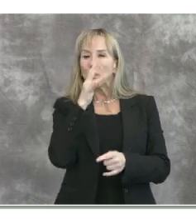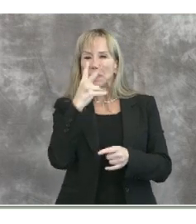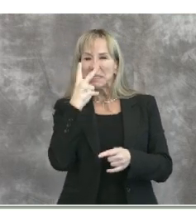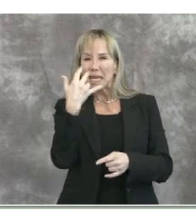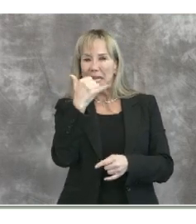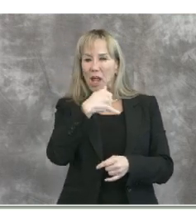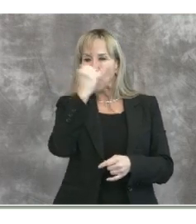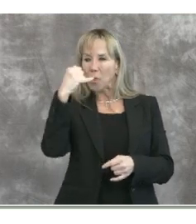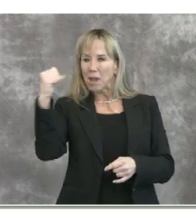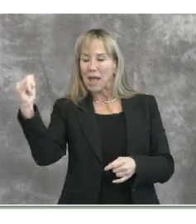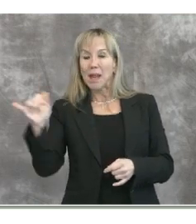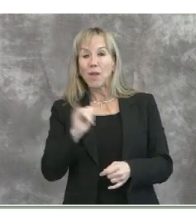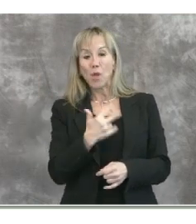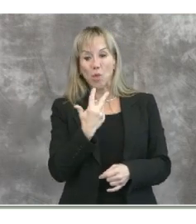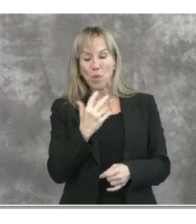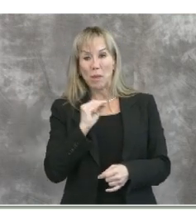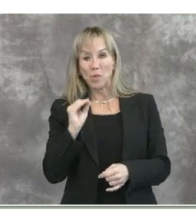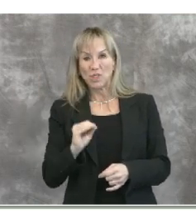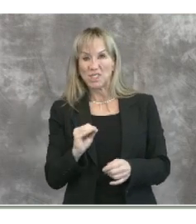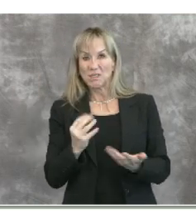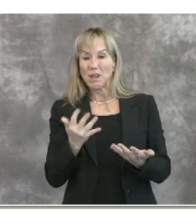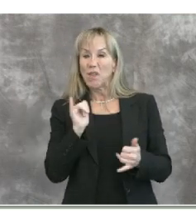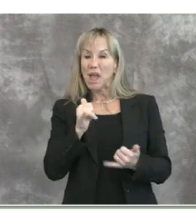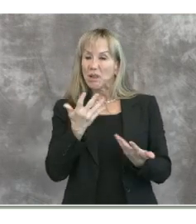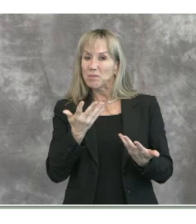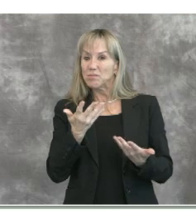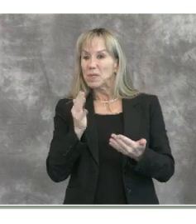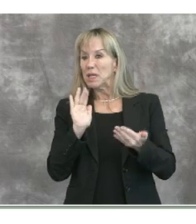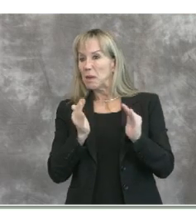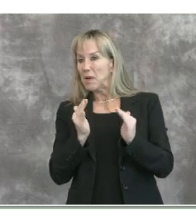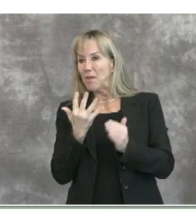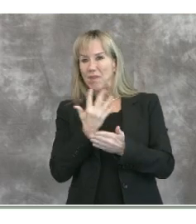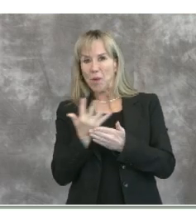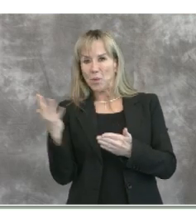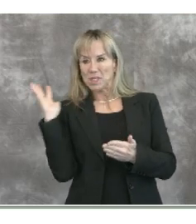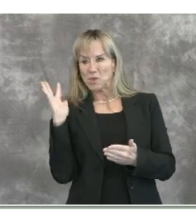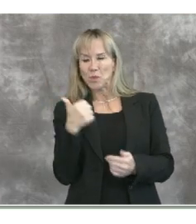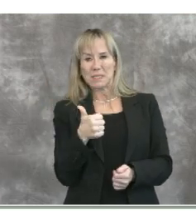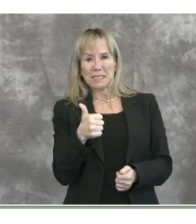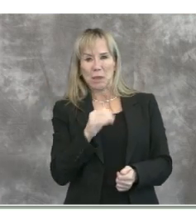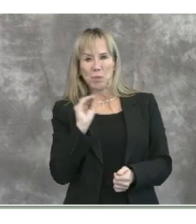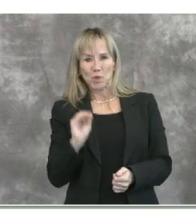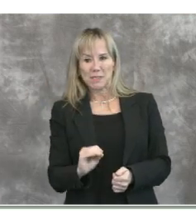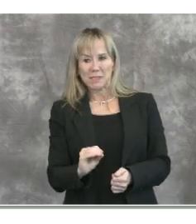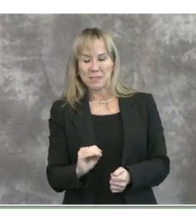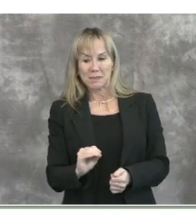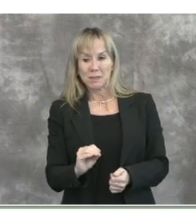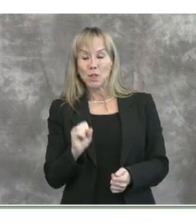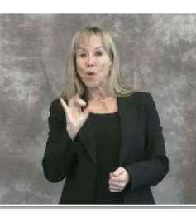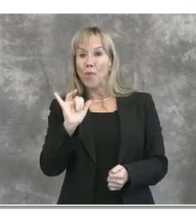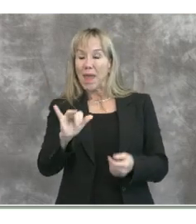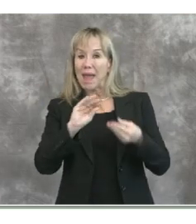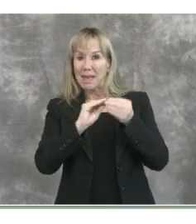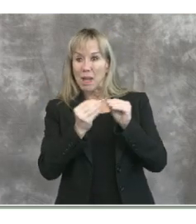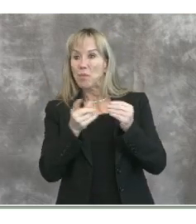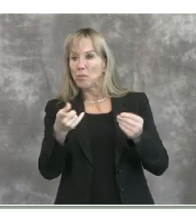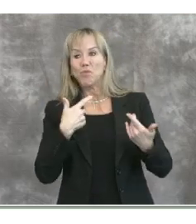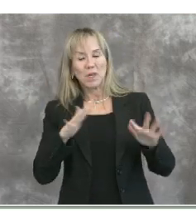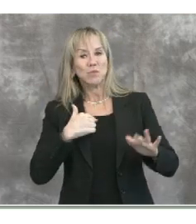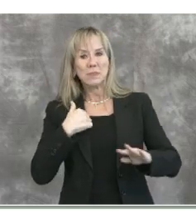line, compared to 10% almost 5 weeks ago. So for that metric, we have